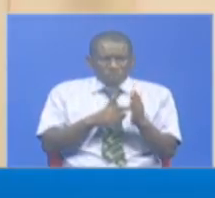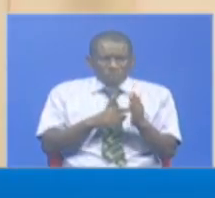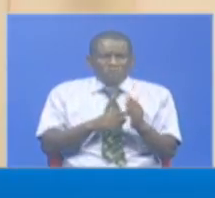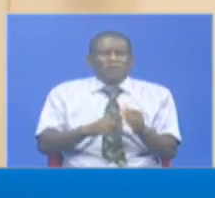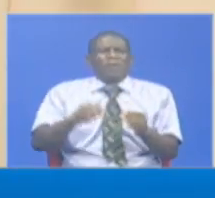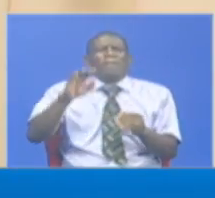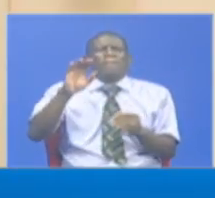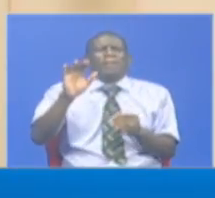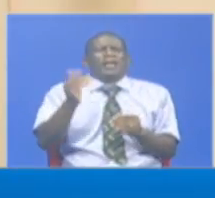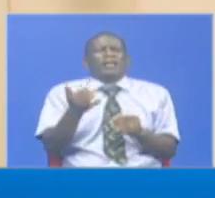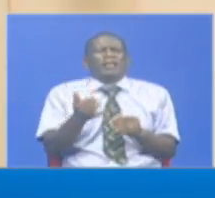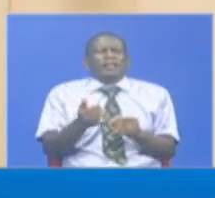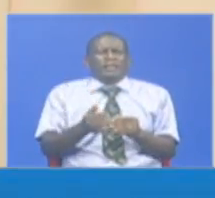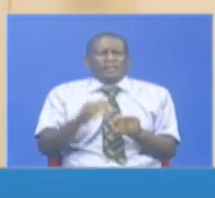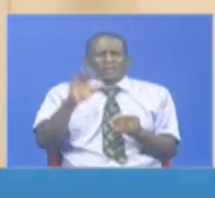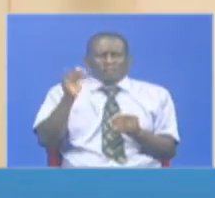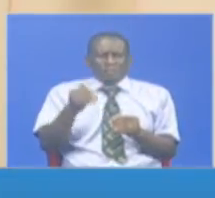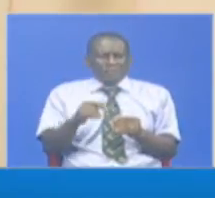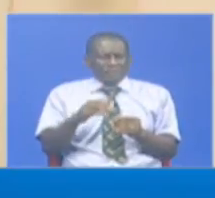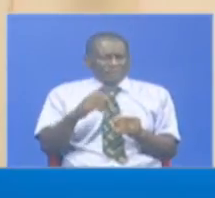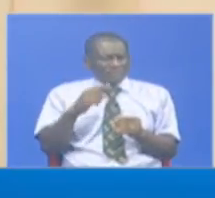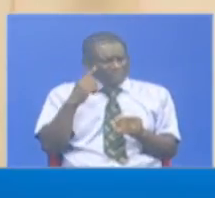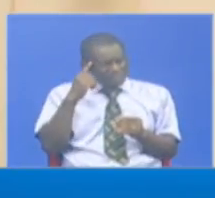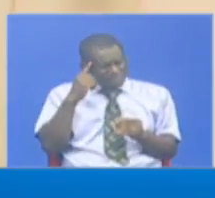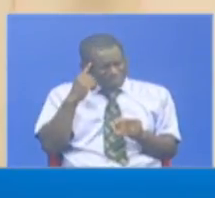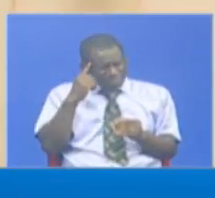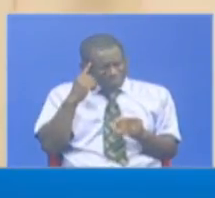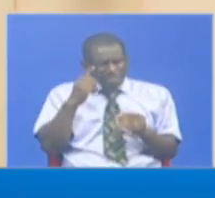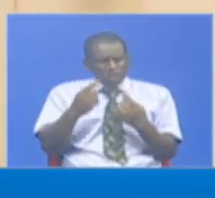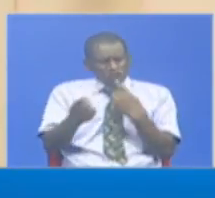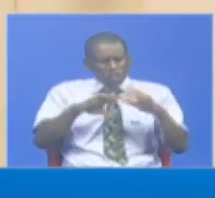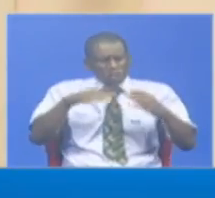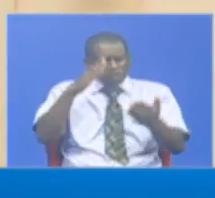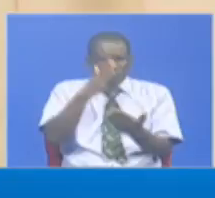by reflecting at the fact that